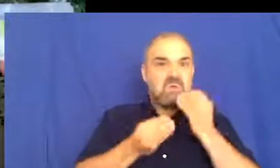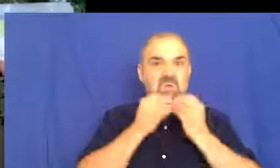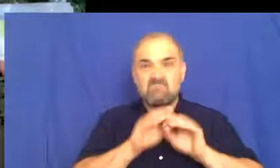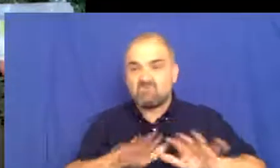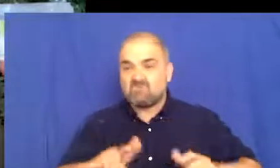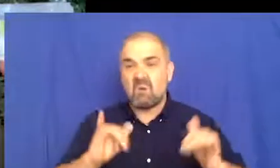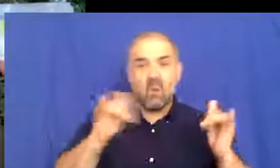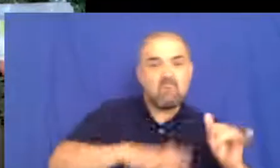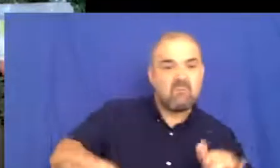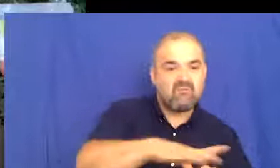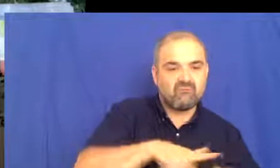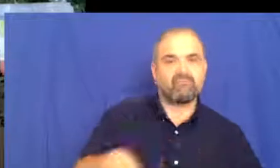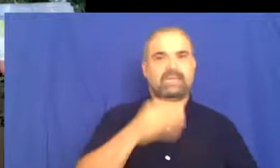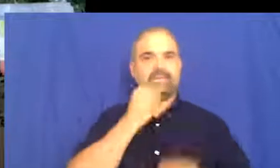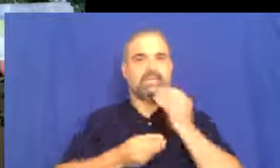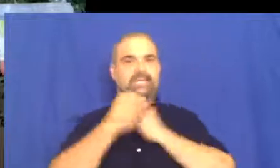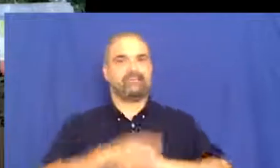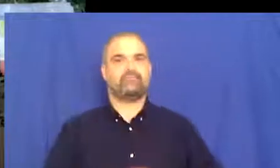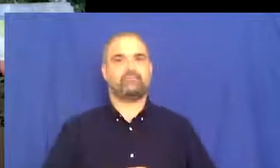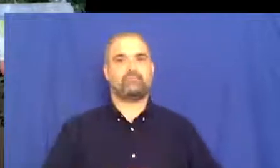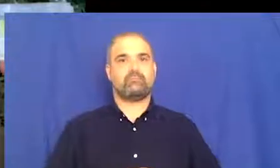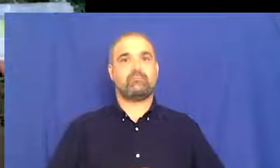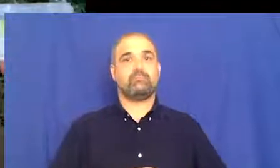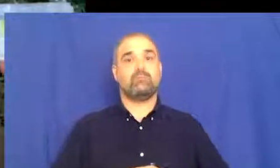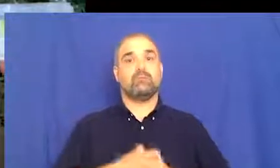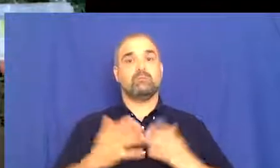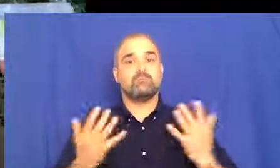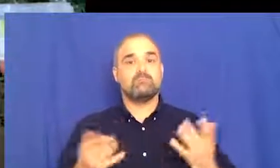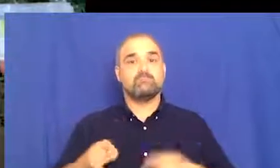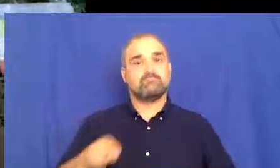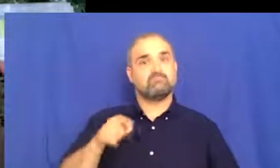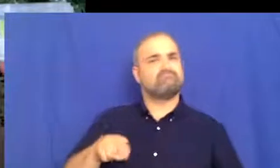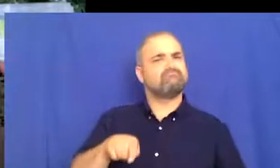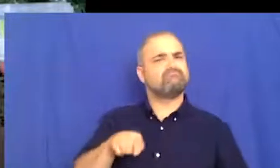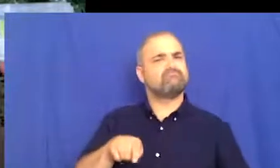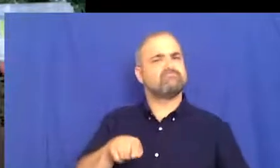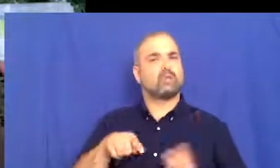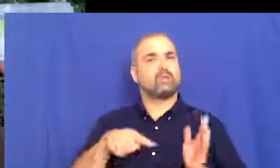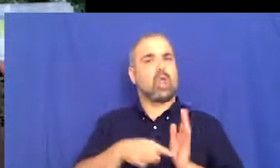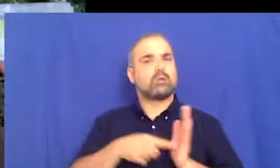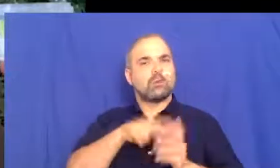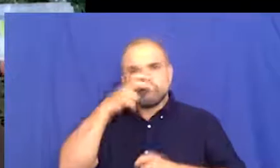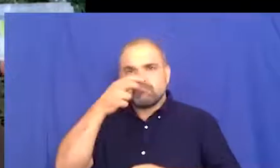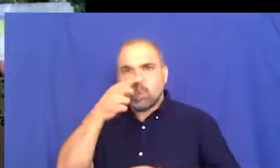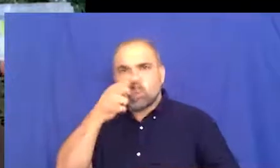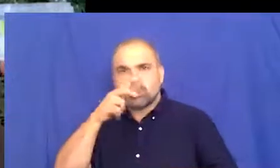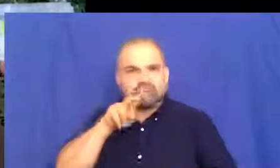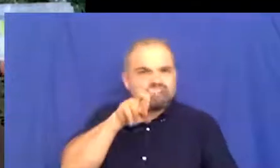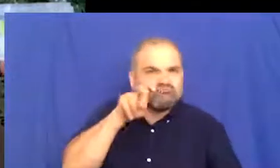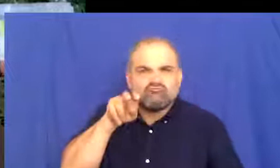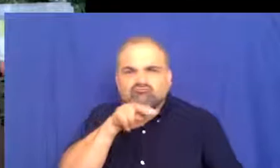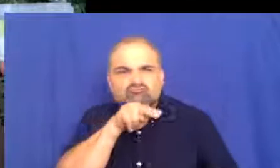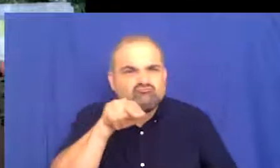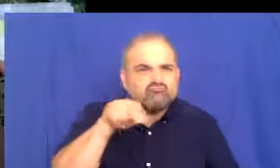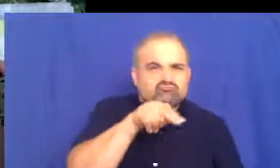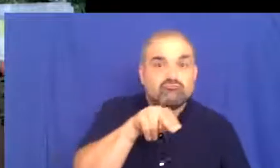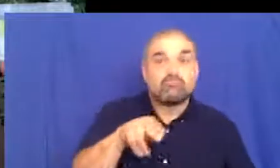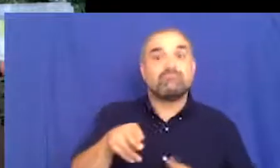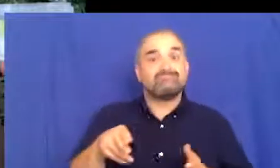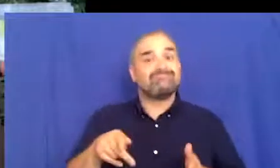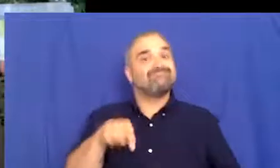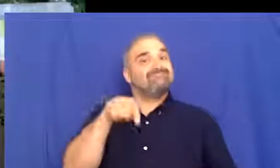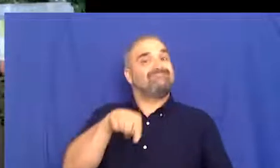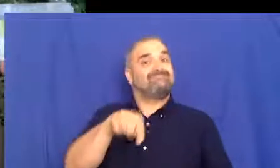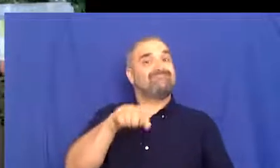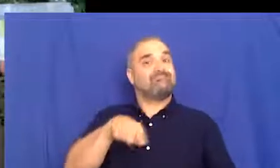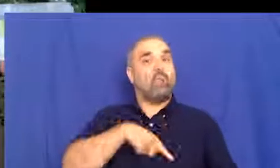normally find in the wild. So the sensors they use to find them, you can probably see there, she's sniffing like crazy. We've sprinkled a couple of bugs in amongst this